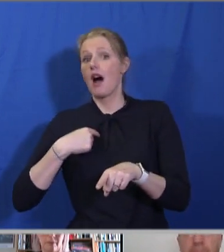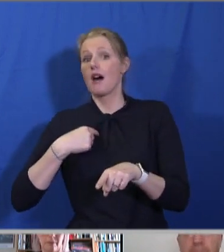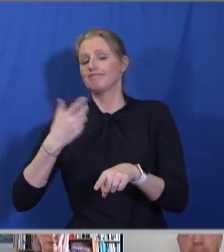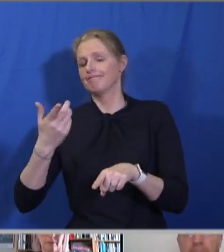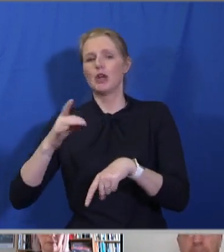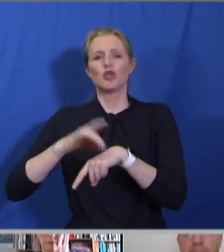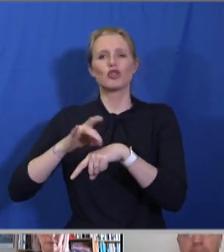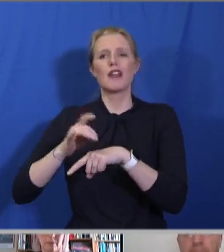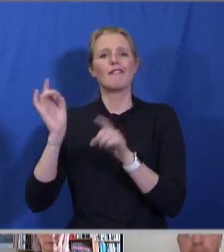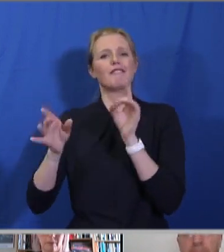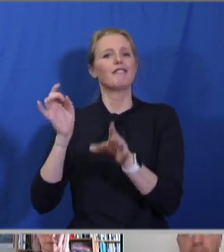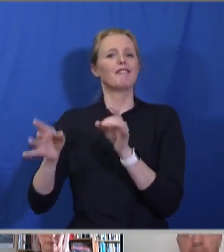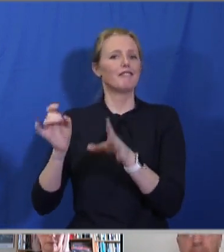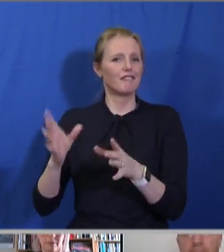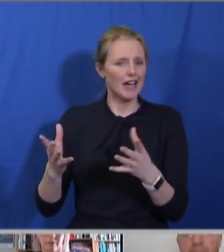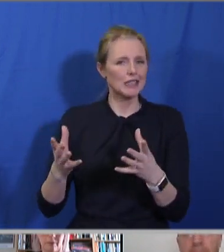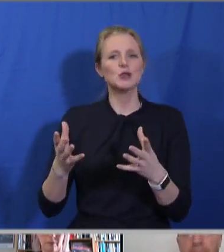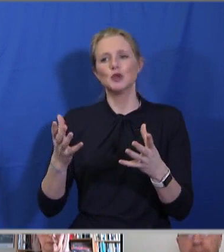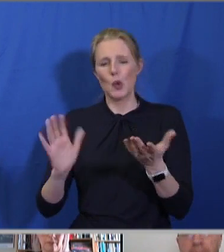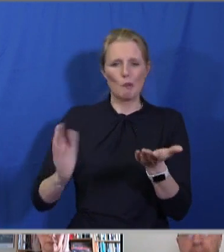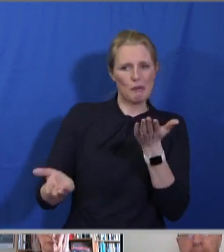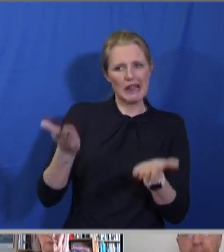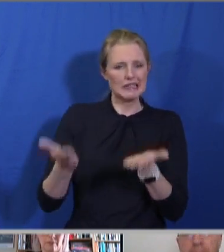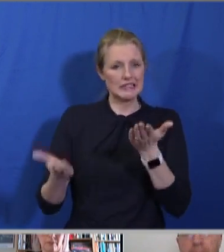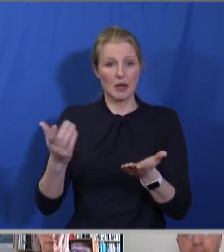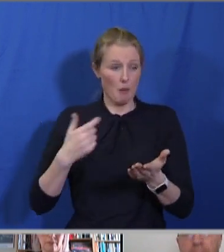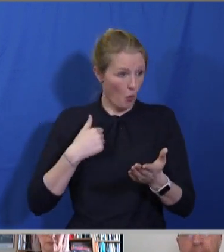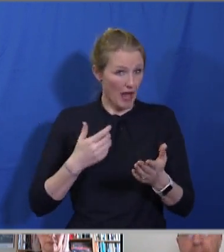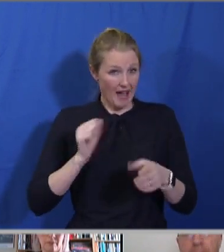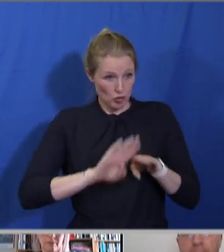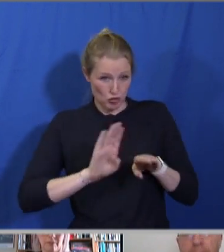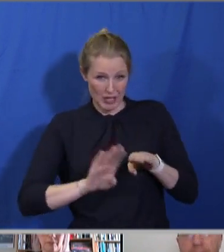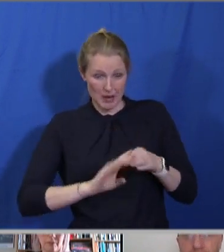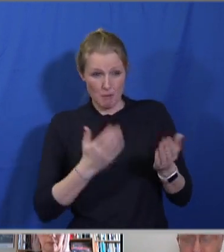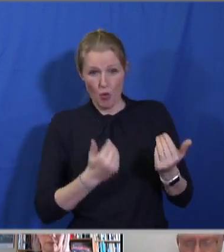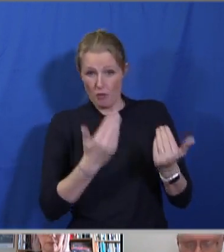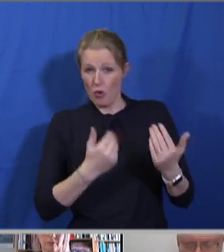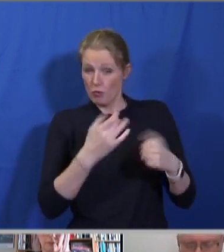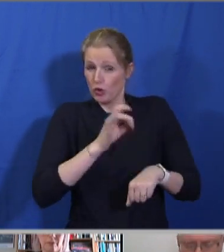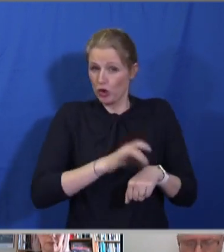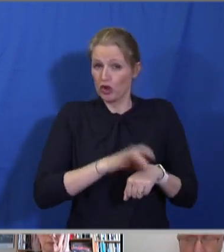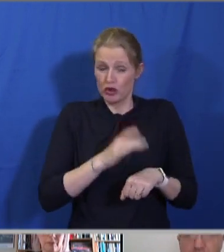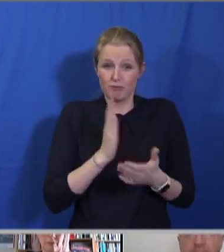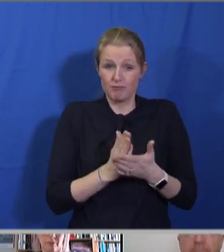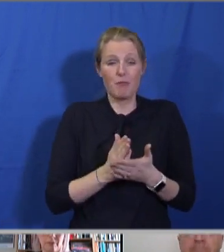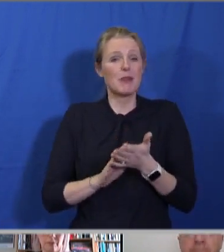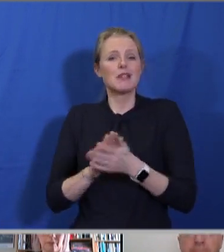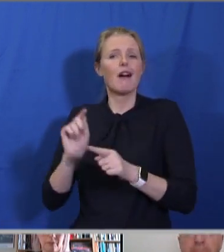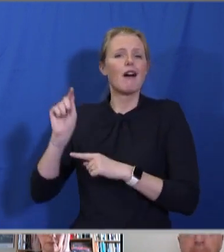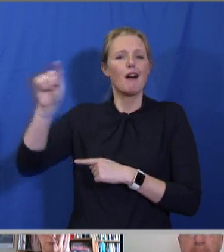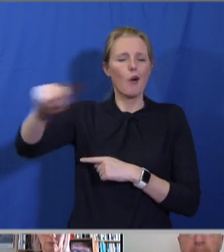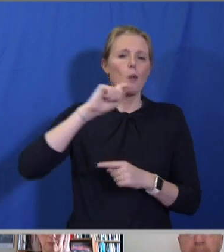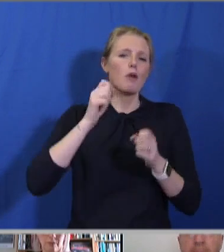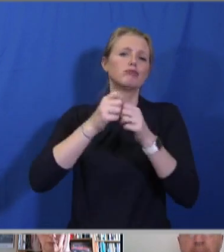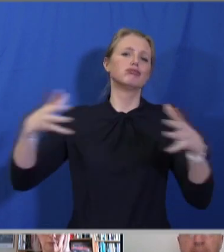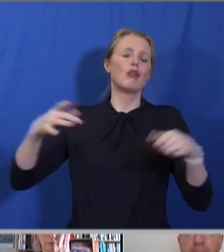and the realities of people's lives, as Pam has indicated. That work is being factored into our review of the requirements for training places. And finally, in terms of